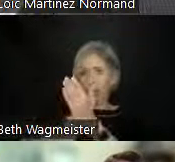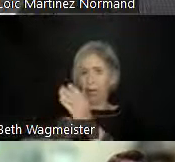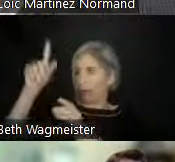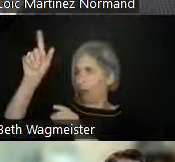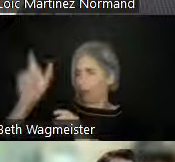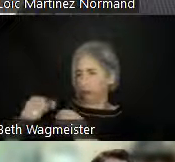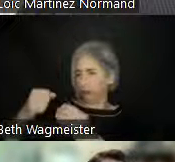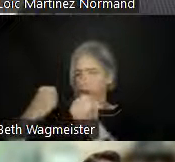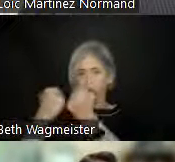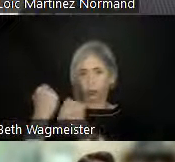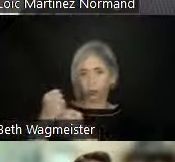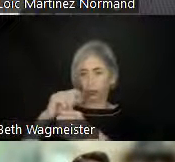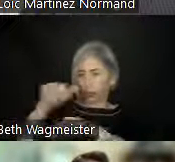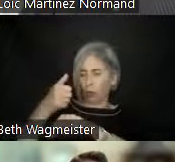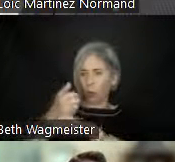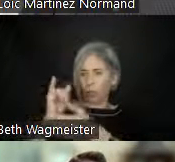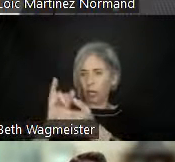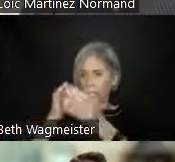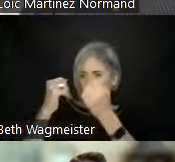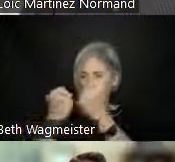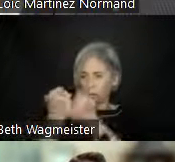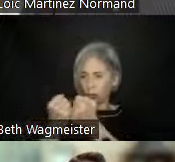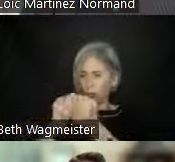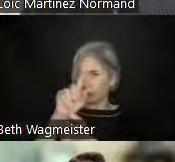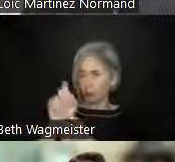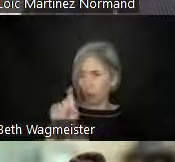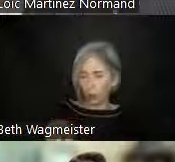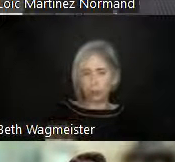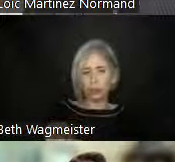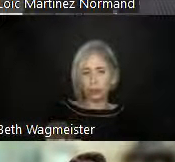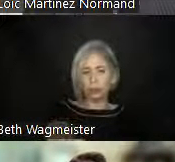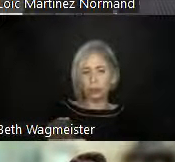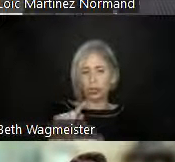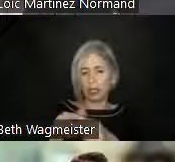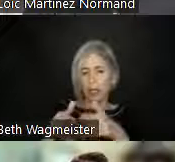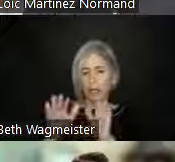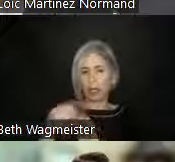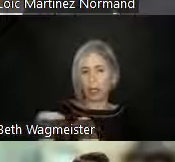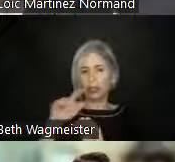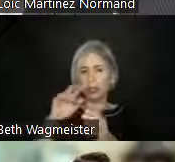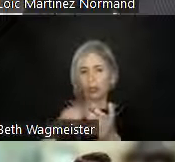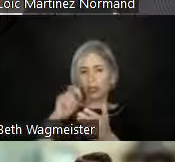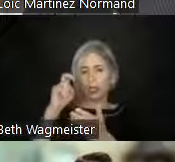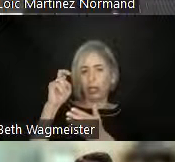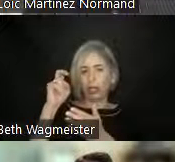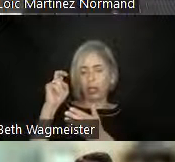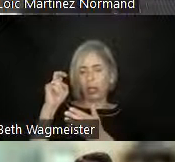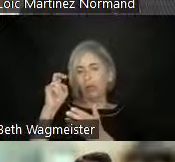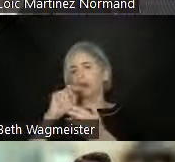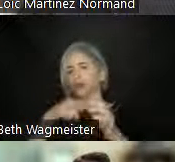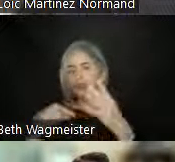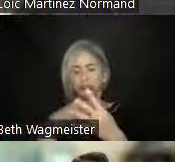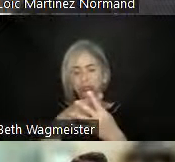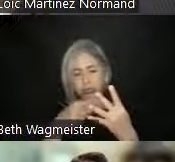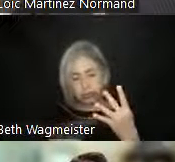that will organize the structure of the questions and allow you to jump through all of the